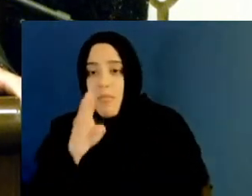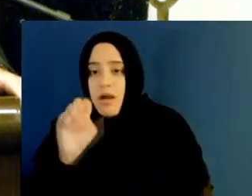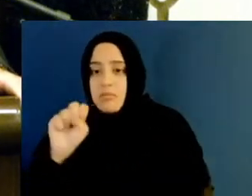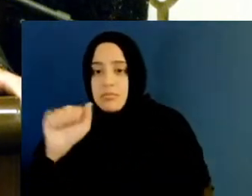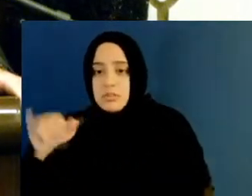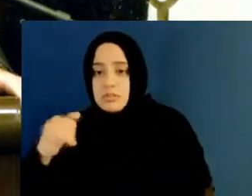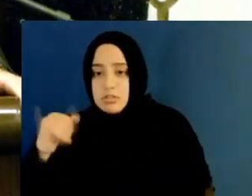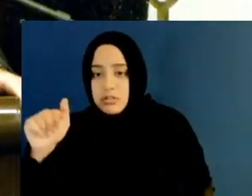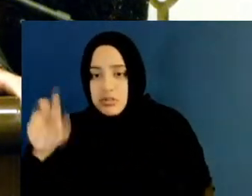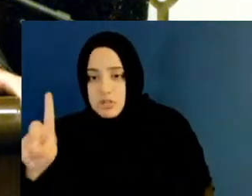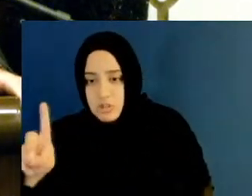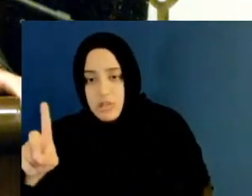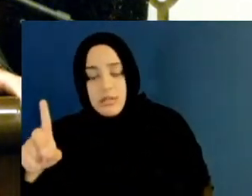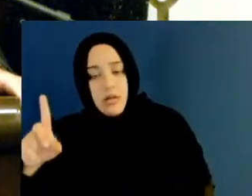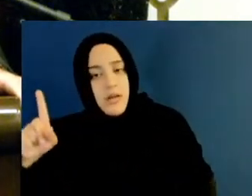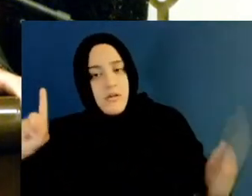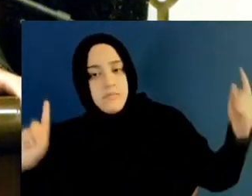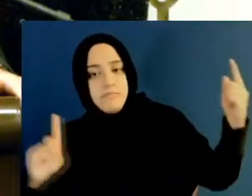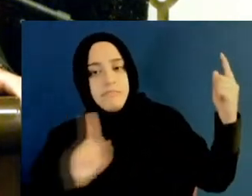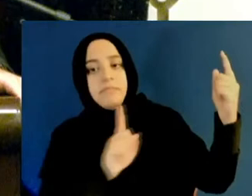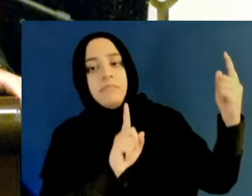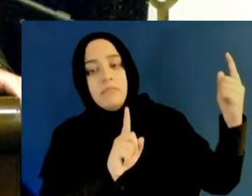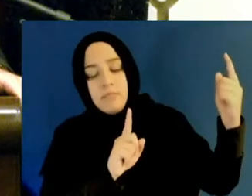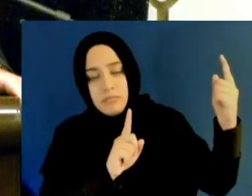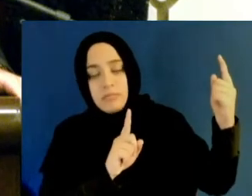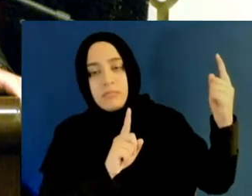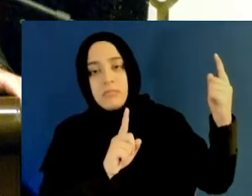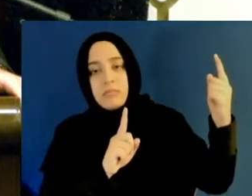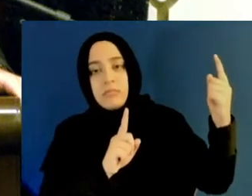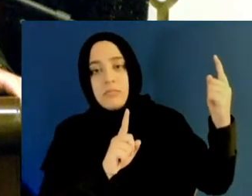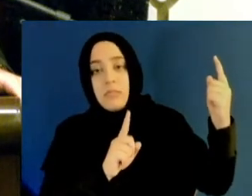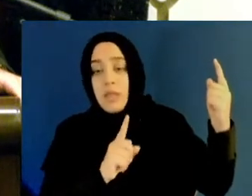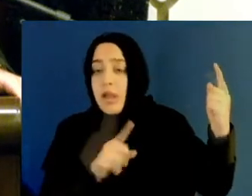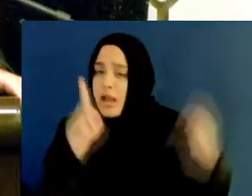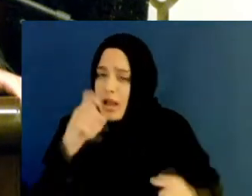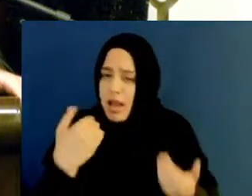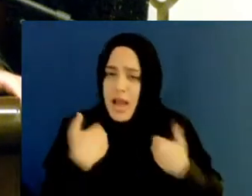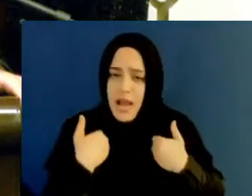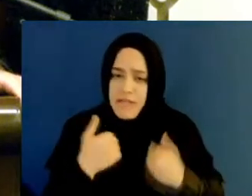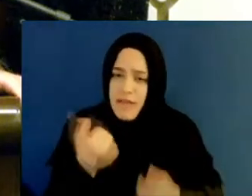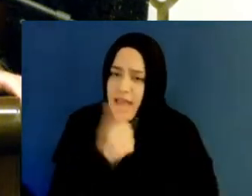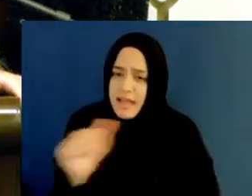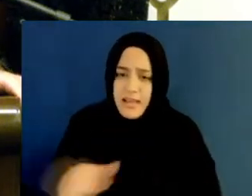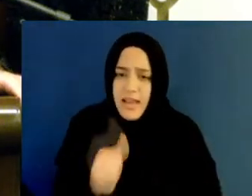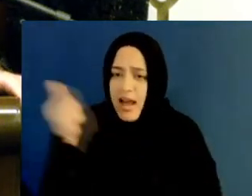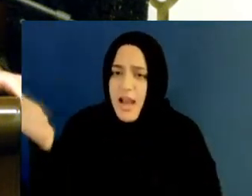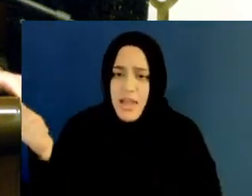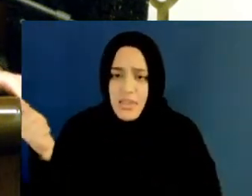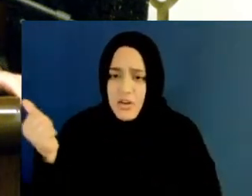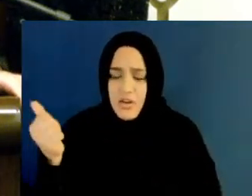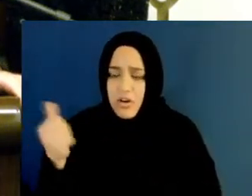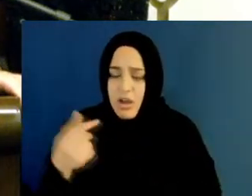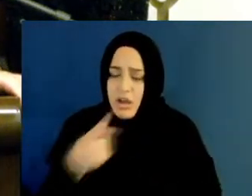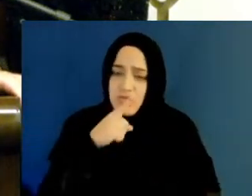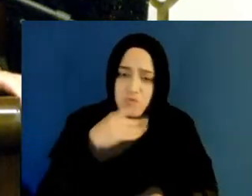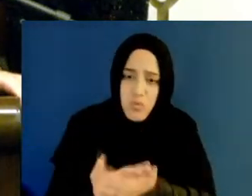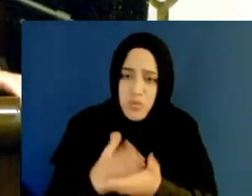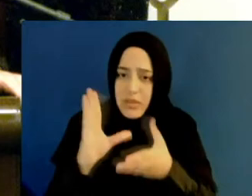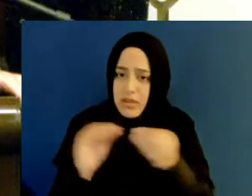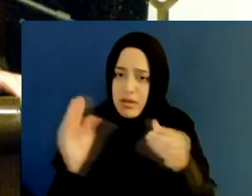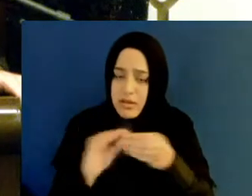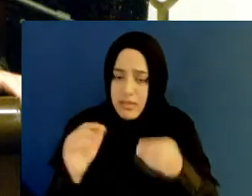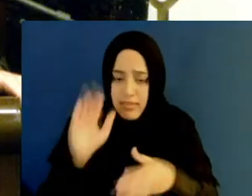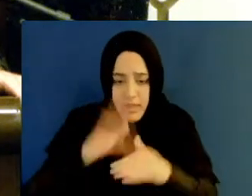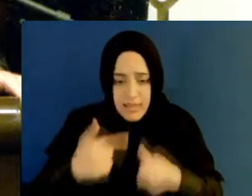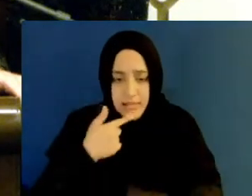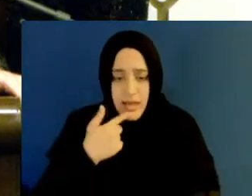words of haq outside of La ilaha illallah Muhammadur Rasulullah Aliyun Waliyullah? Is there any greater word outside of